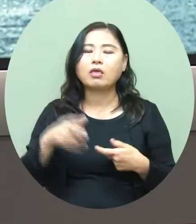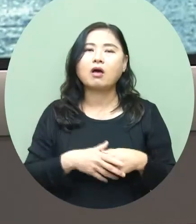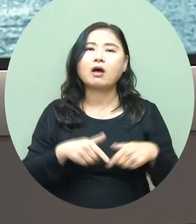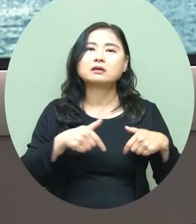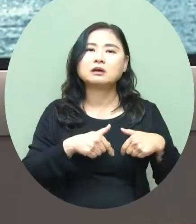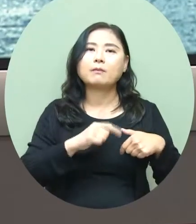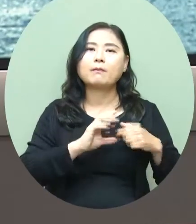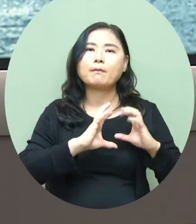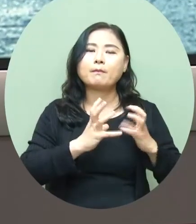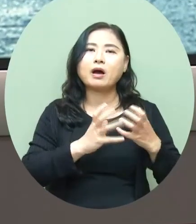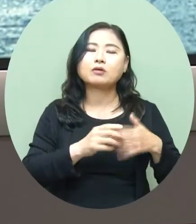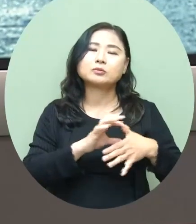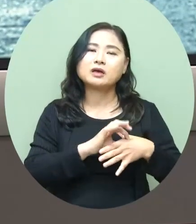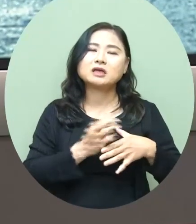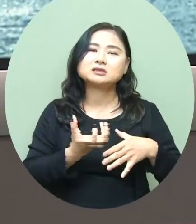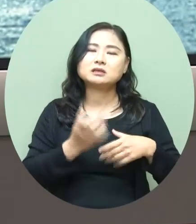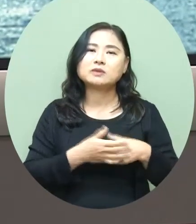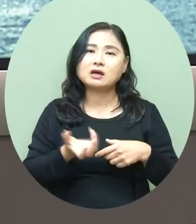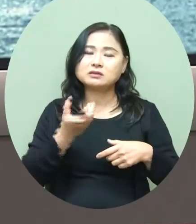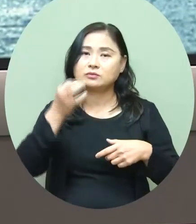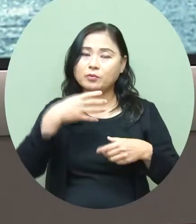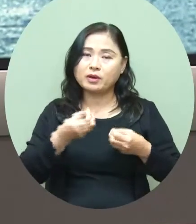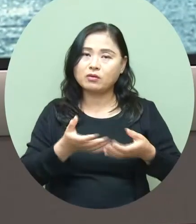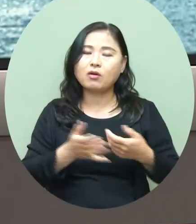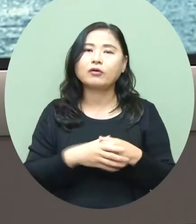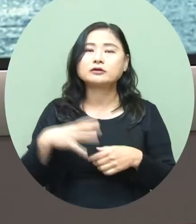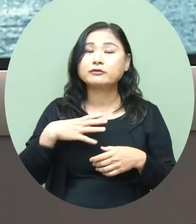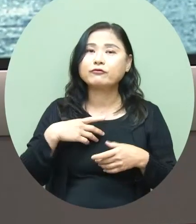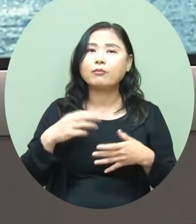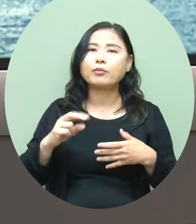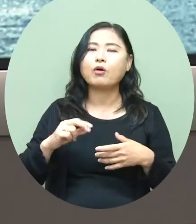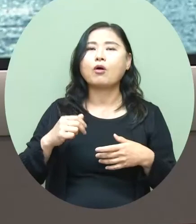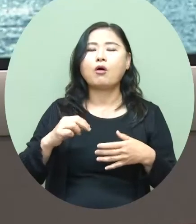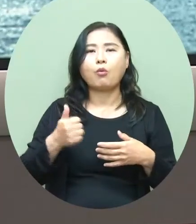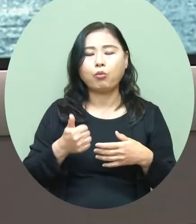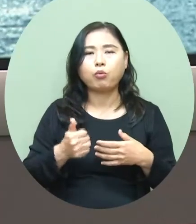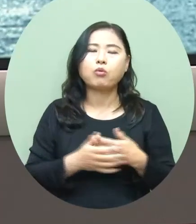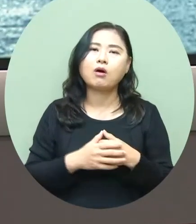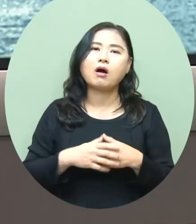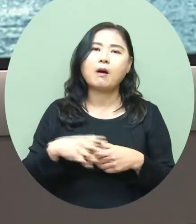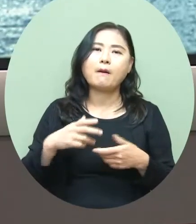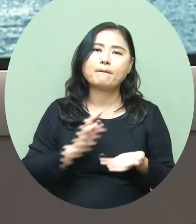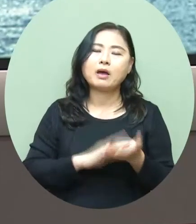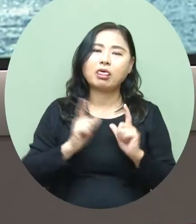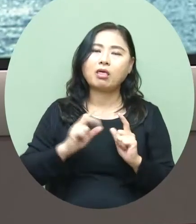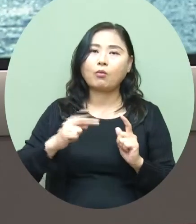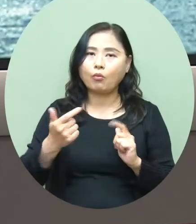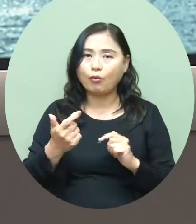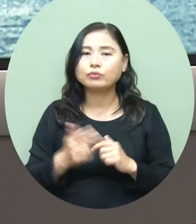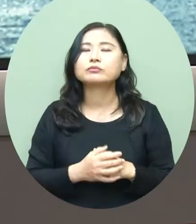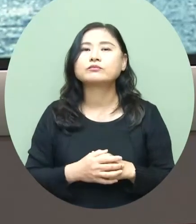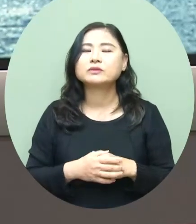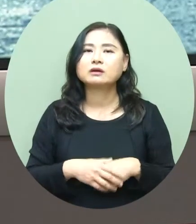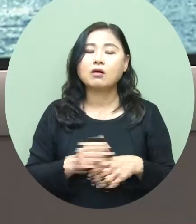had myopericarditis. We gave him medication, and then there was good progress. His symptoms improved while he